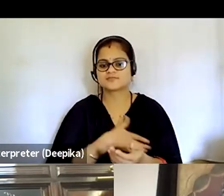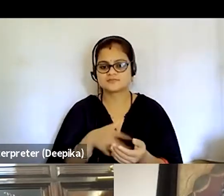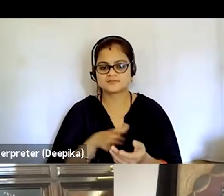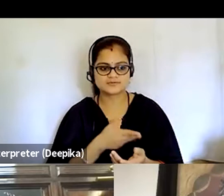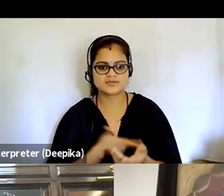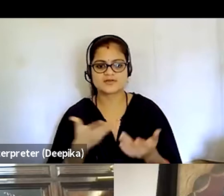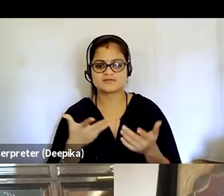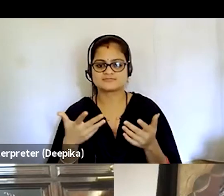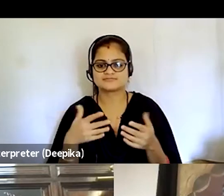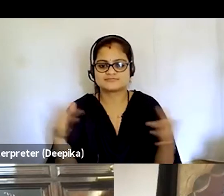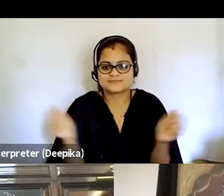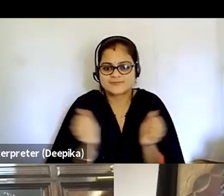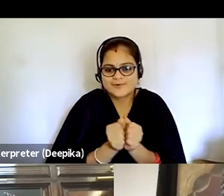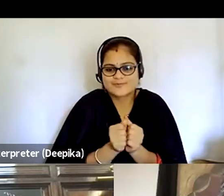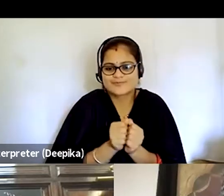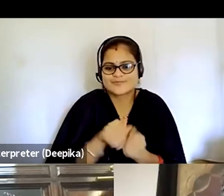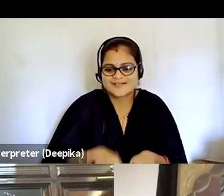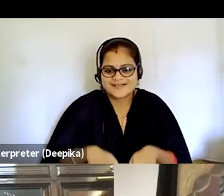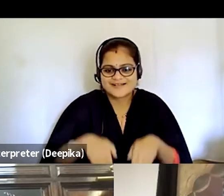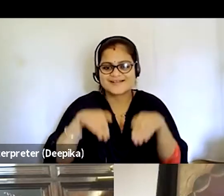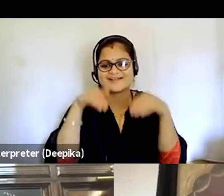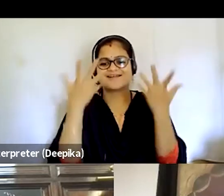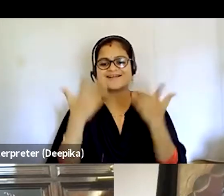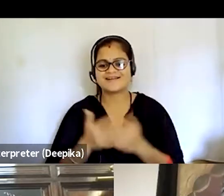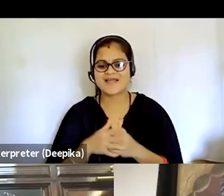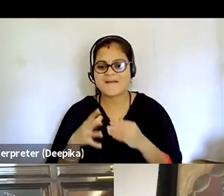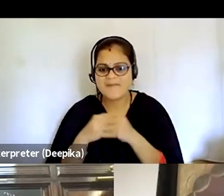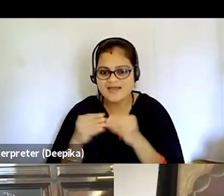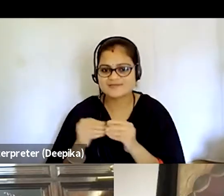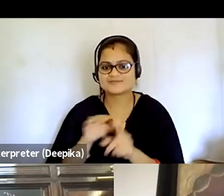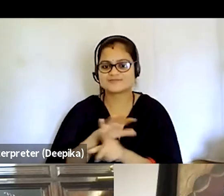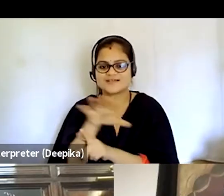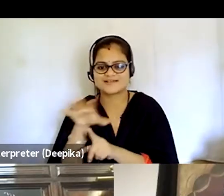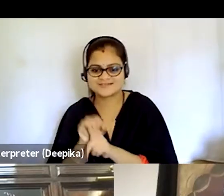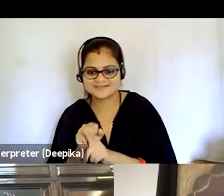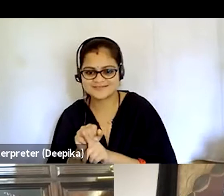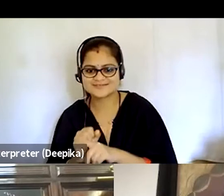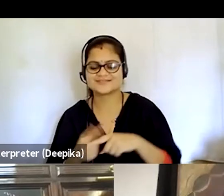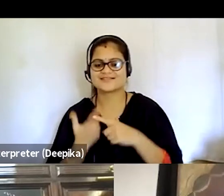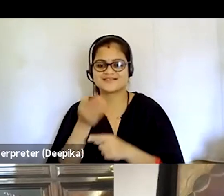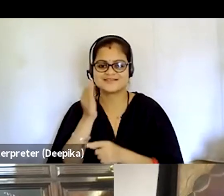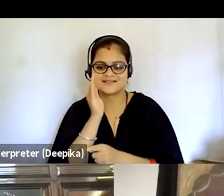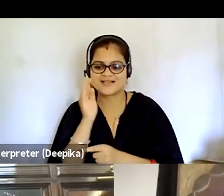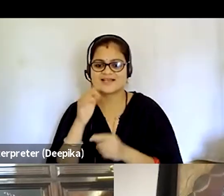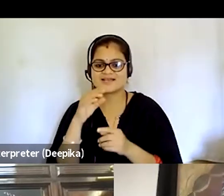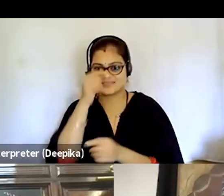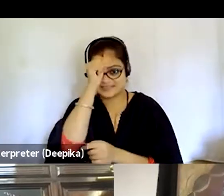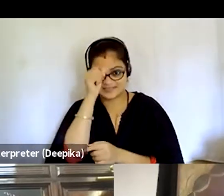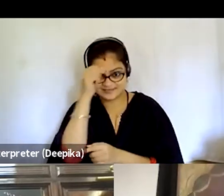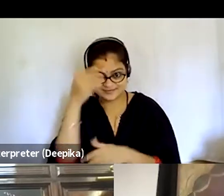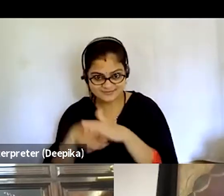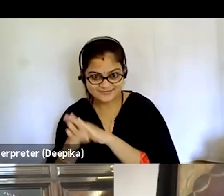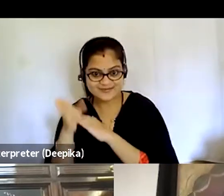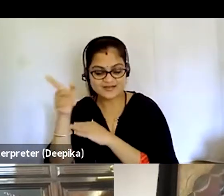with the Bandra culture, the parish, the singing in church, and the